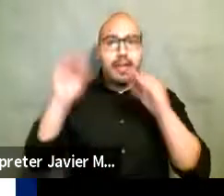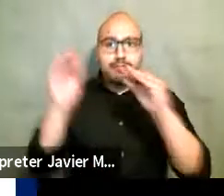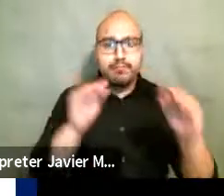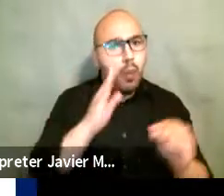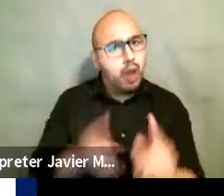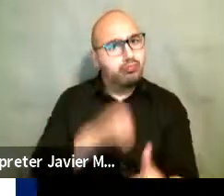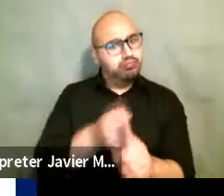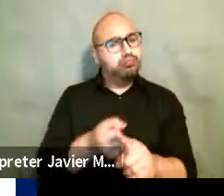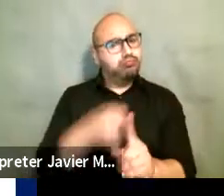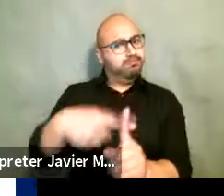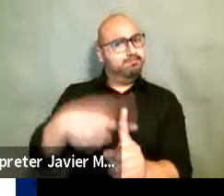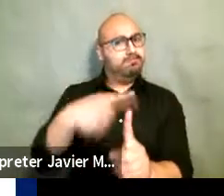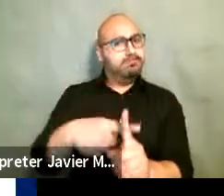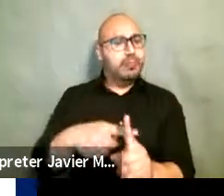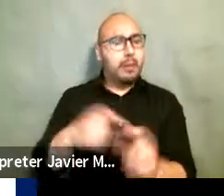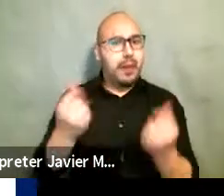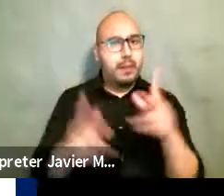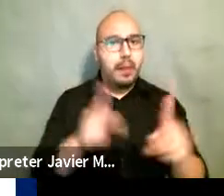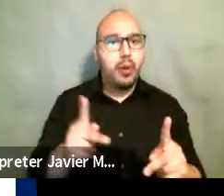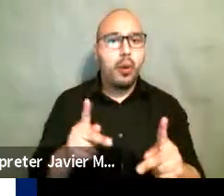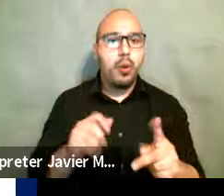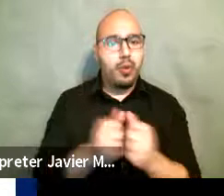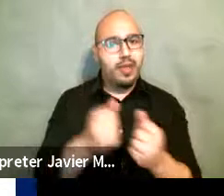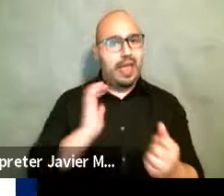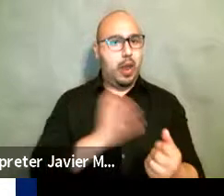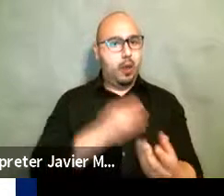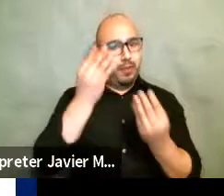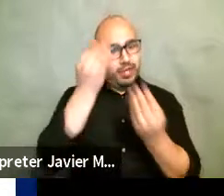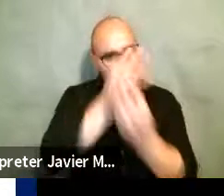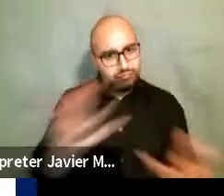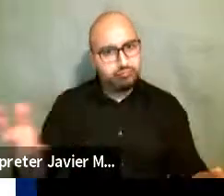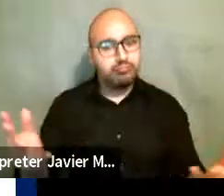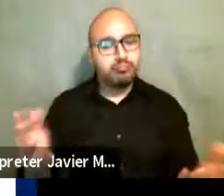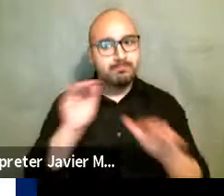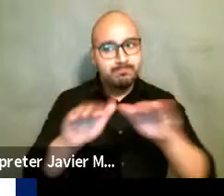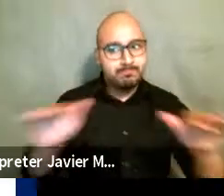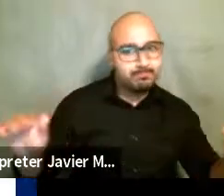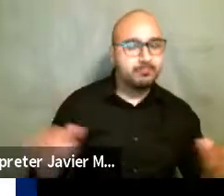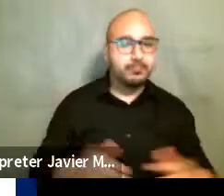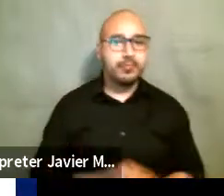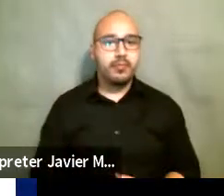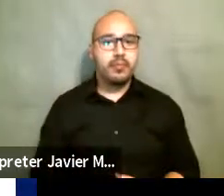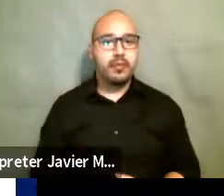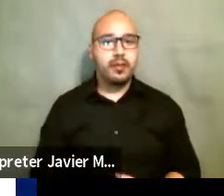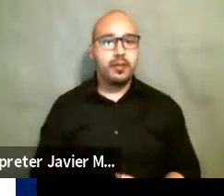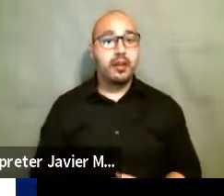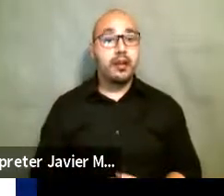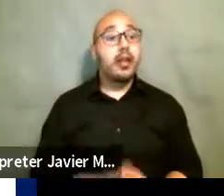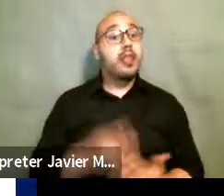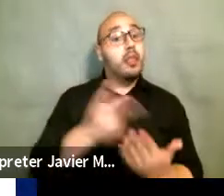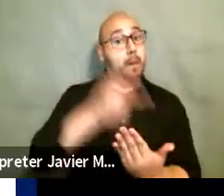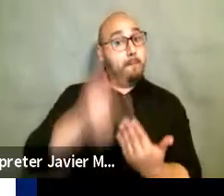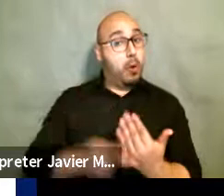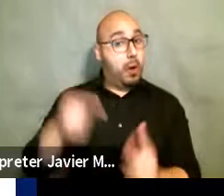in the lives of many people with the information that we're trying to spread, the awareness that we're trying to bring. This